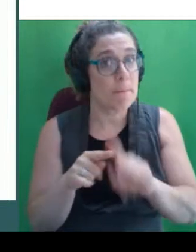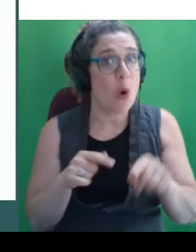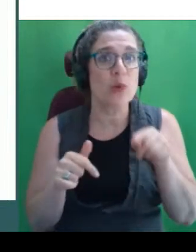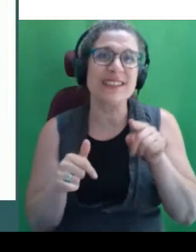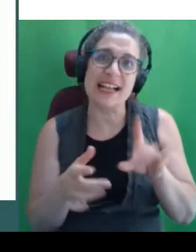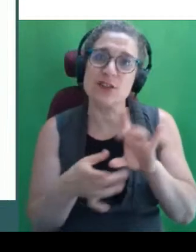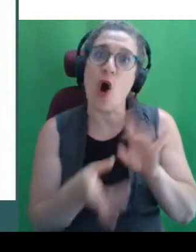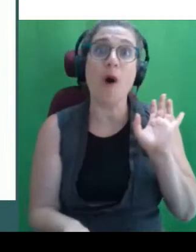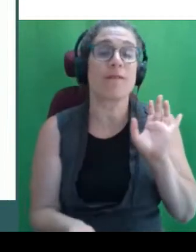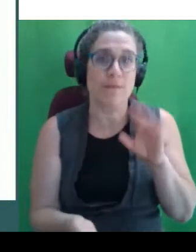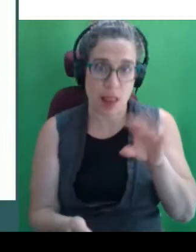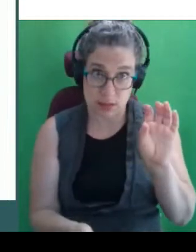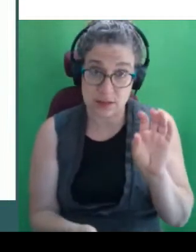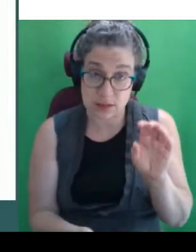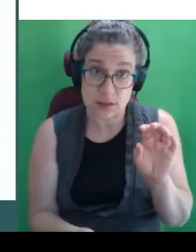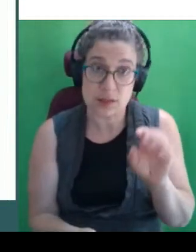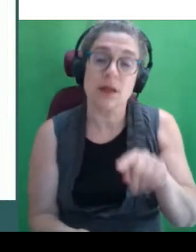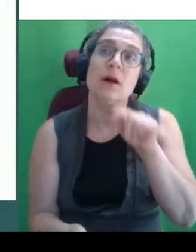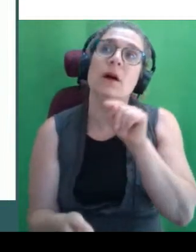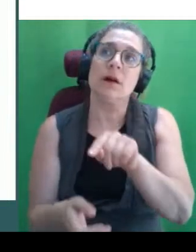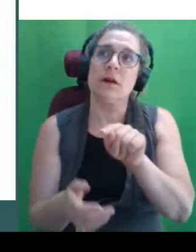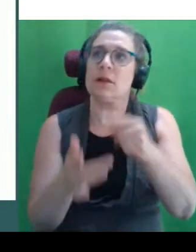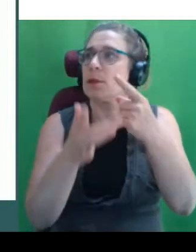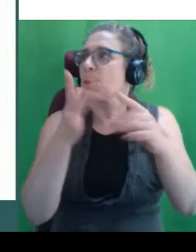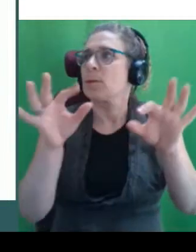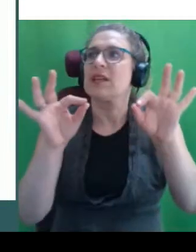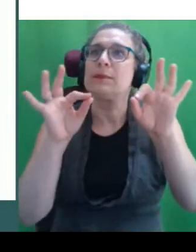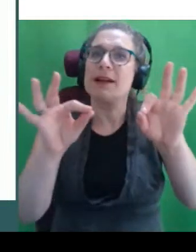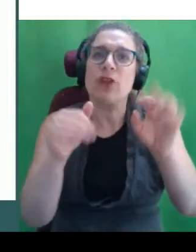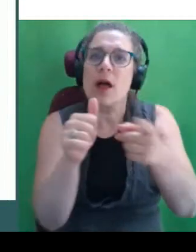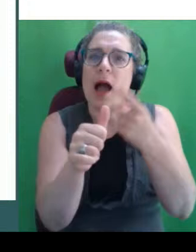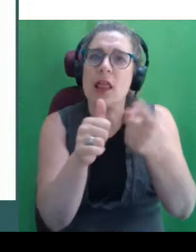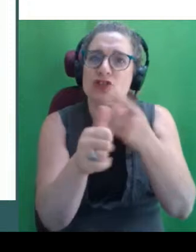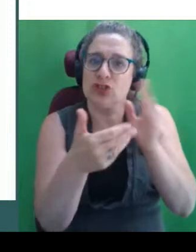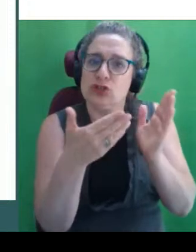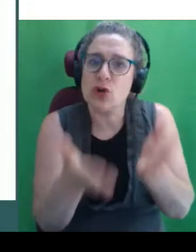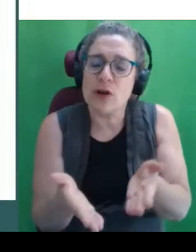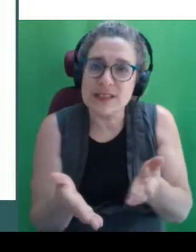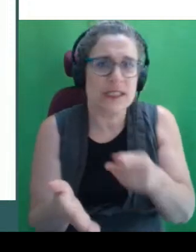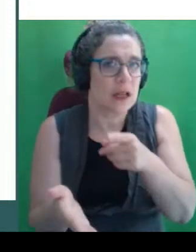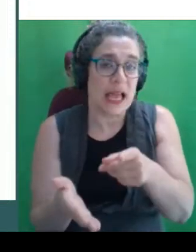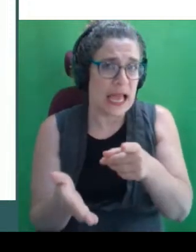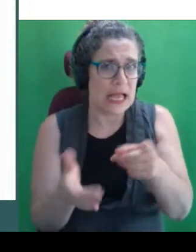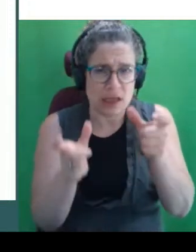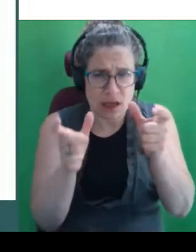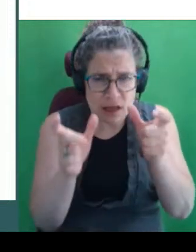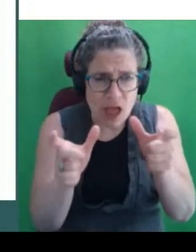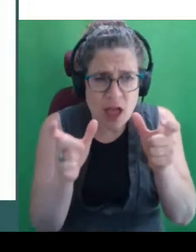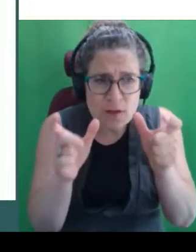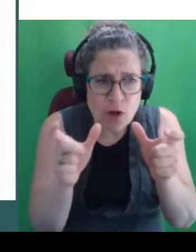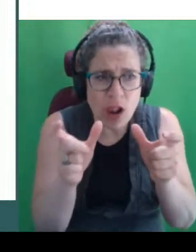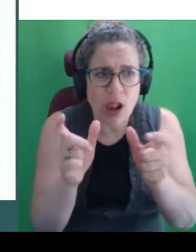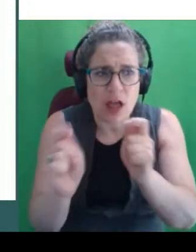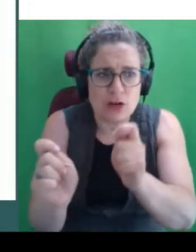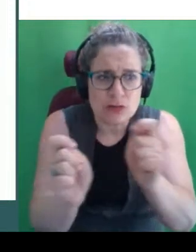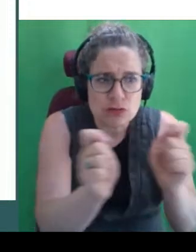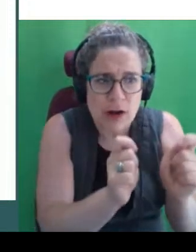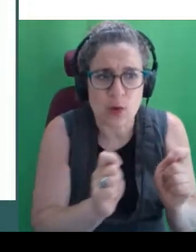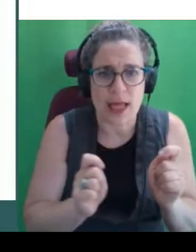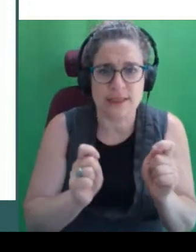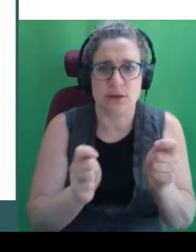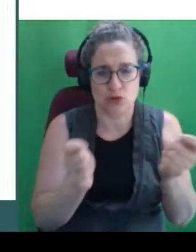and it's in specialist allergy services, and it's very, very carefully regulated and controlled.